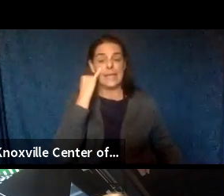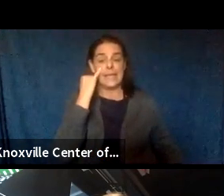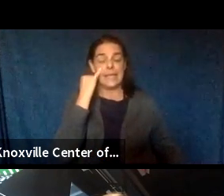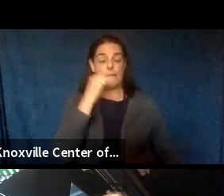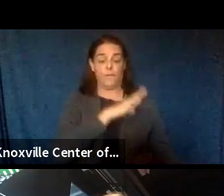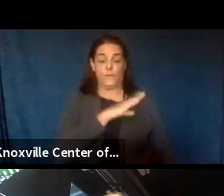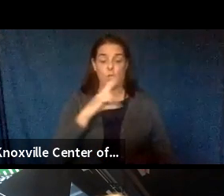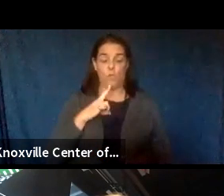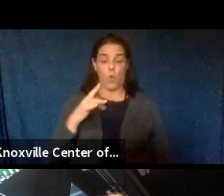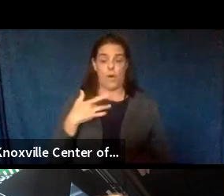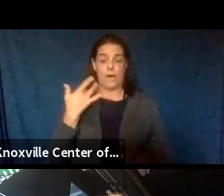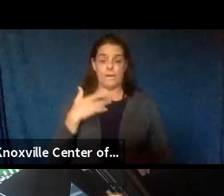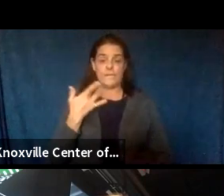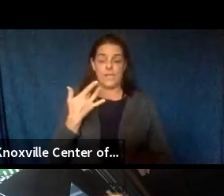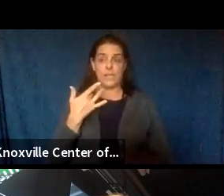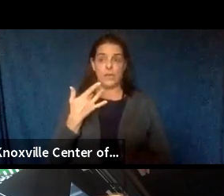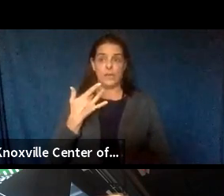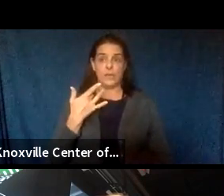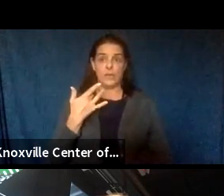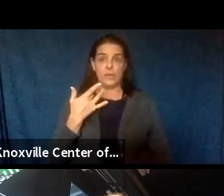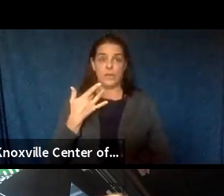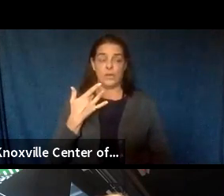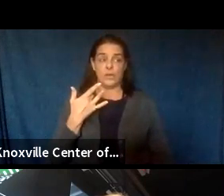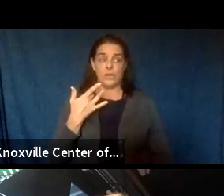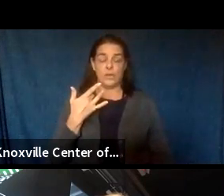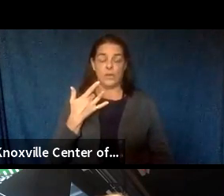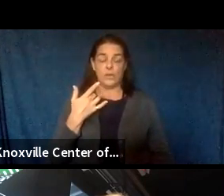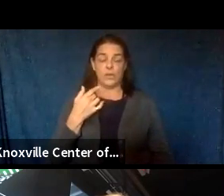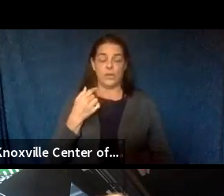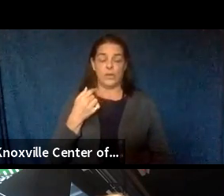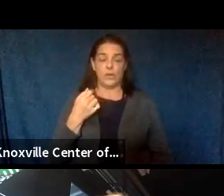that a similar